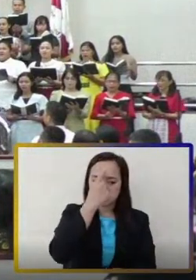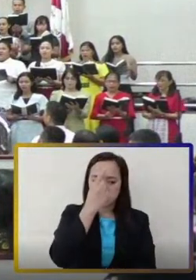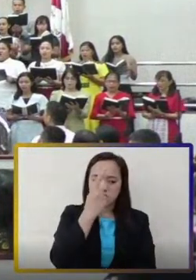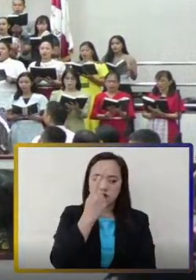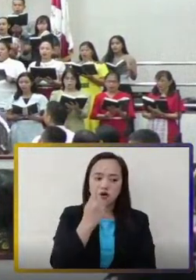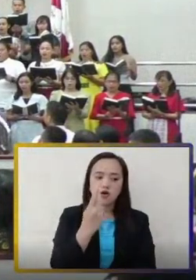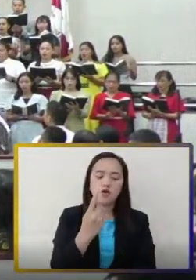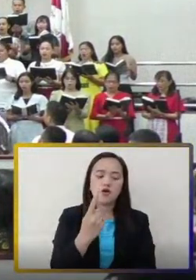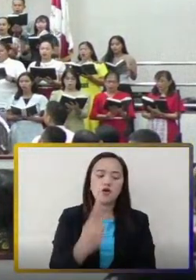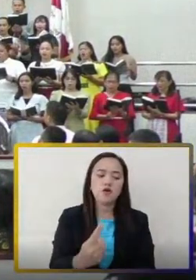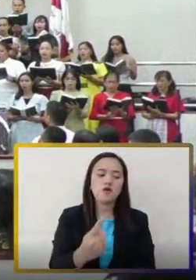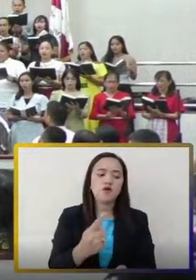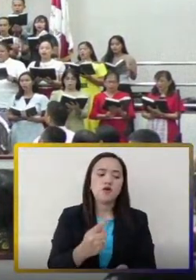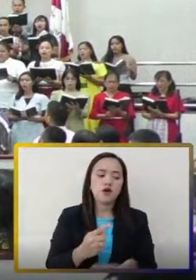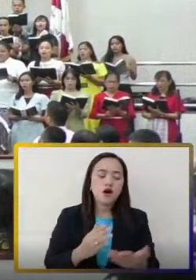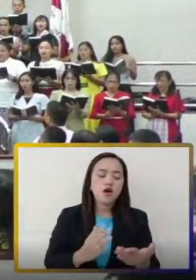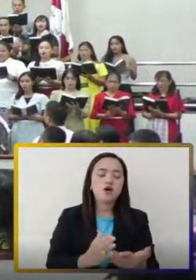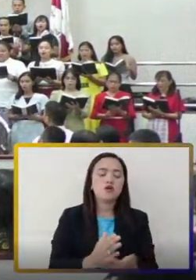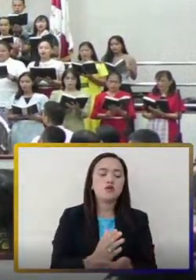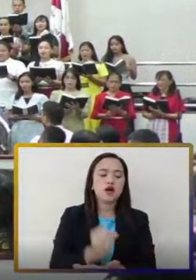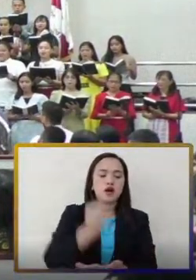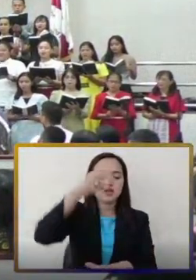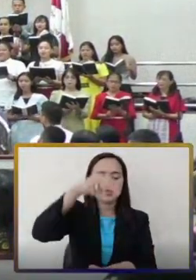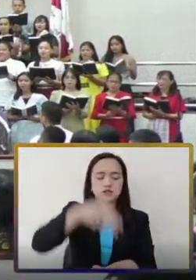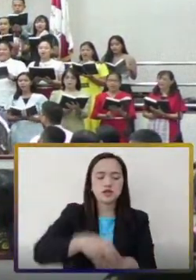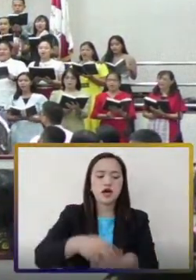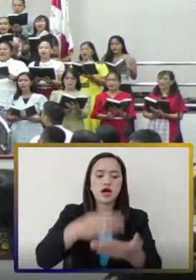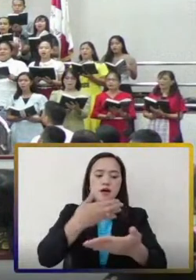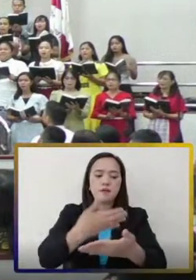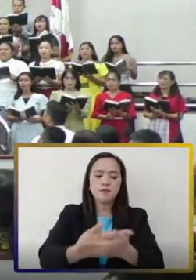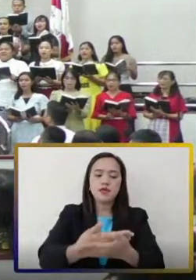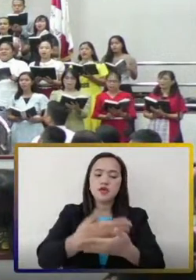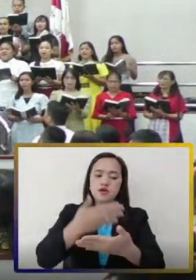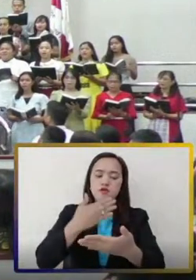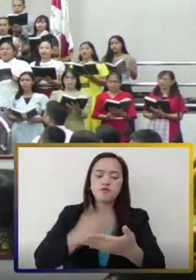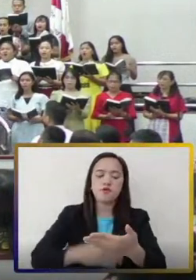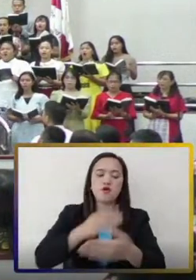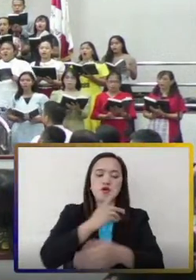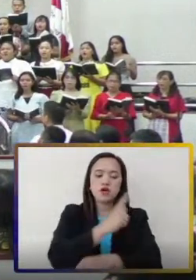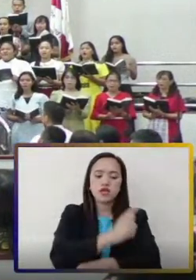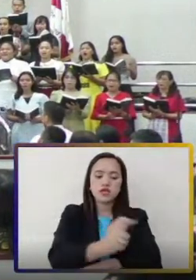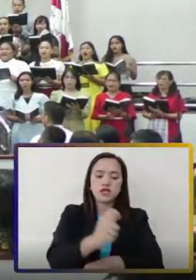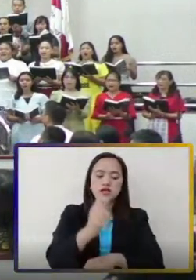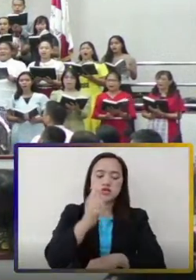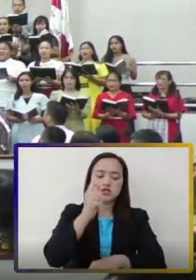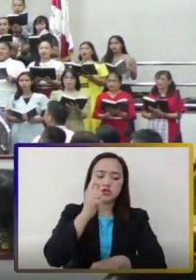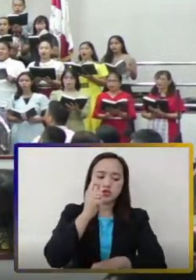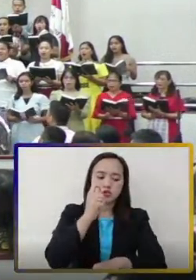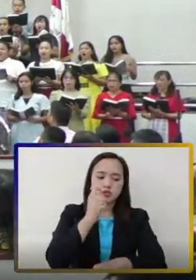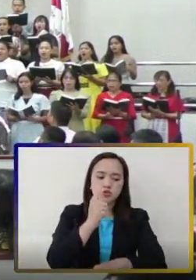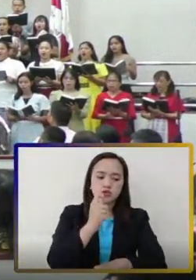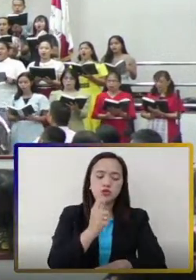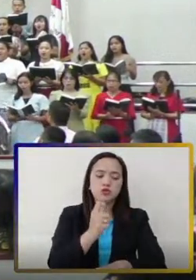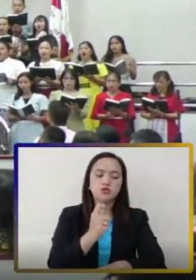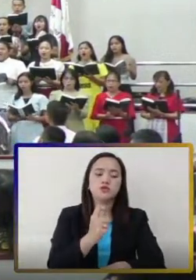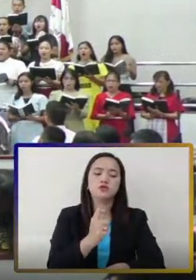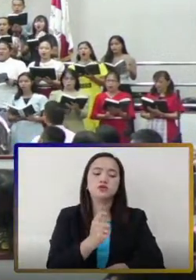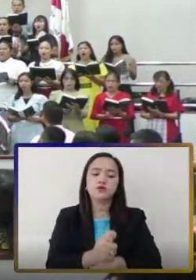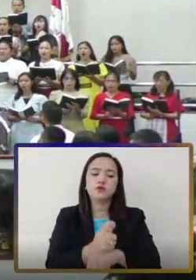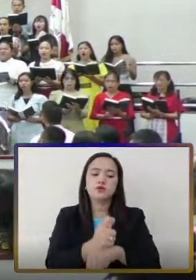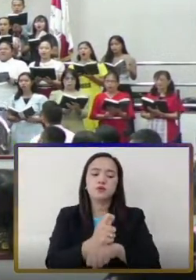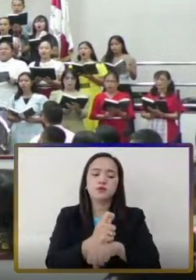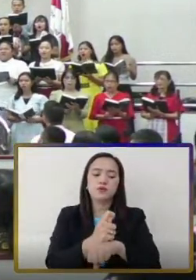righteousness alone, righteousness alone, before the